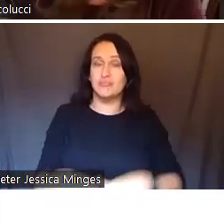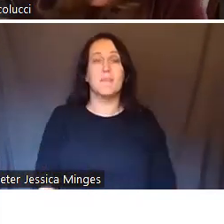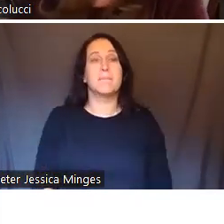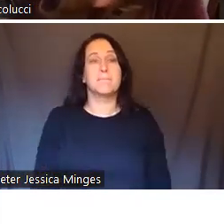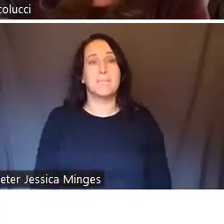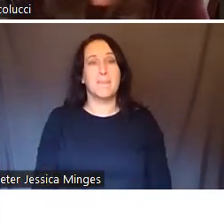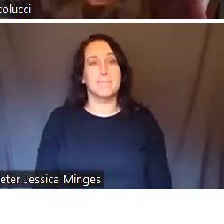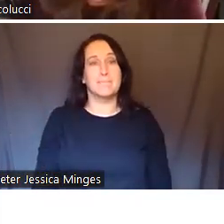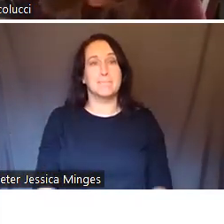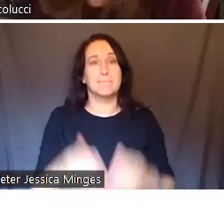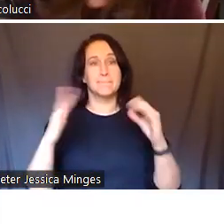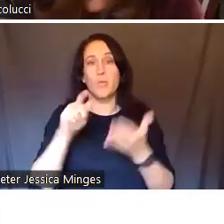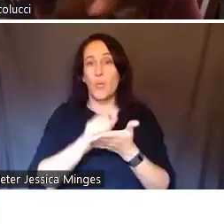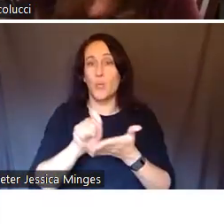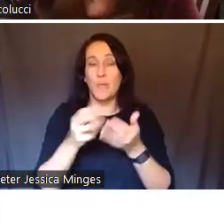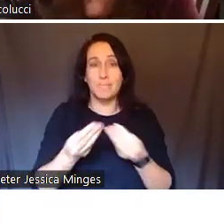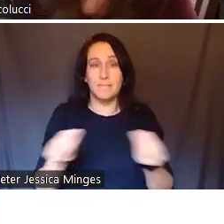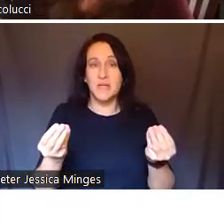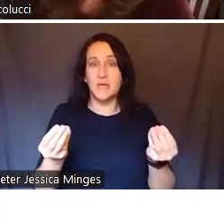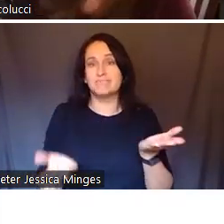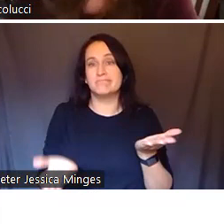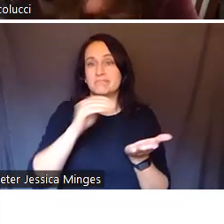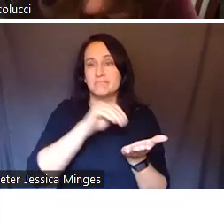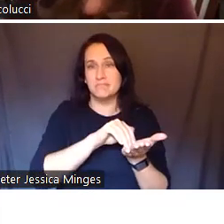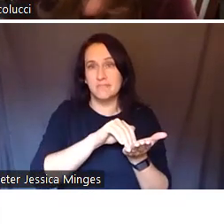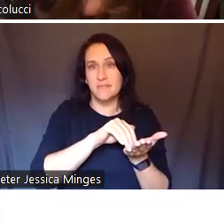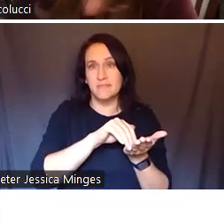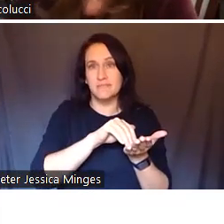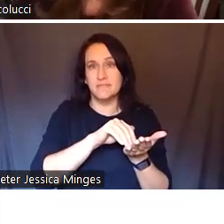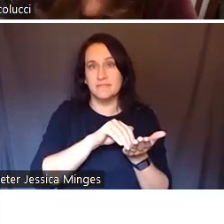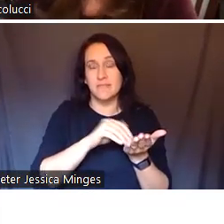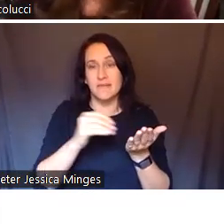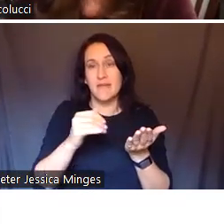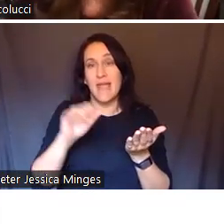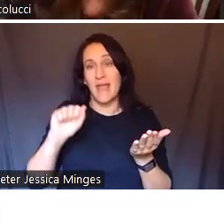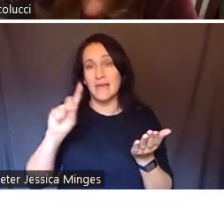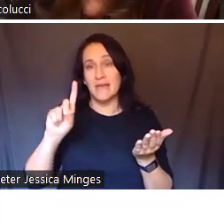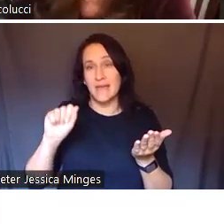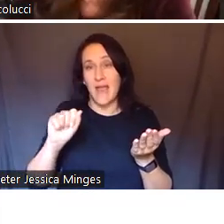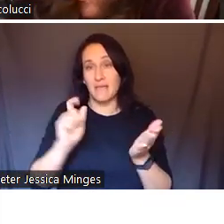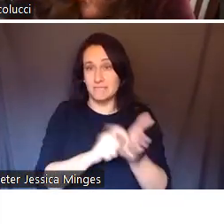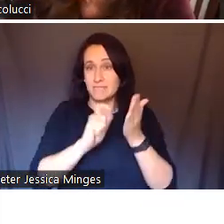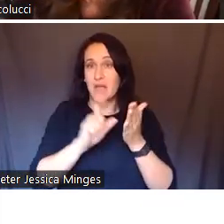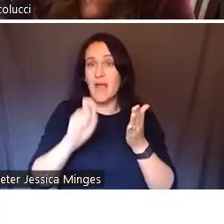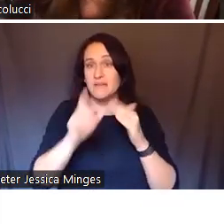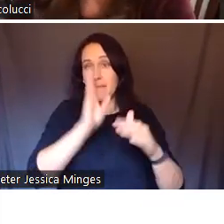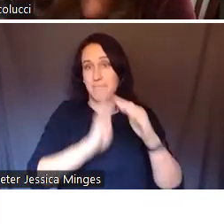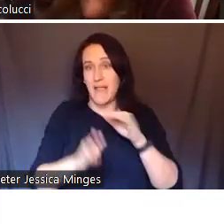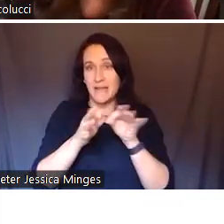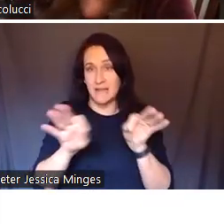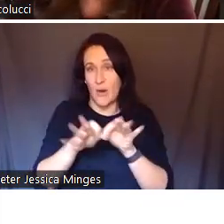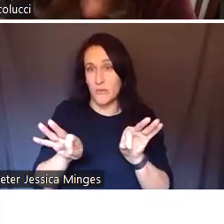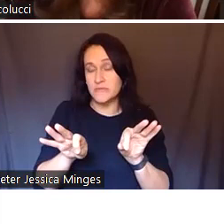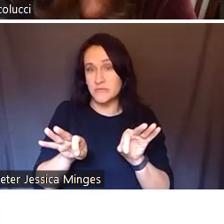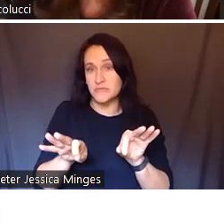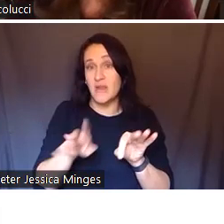And then written materials, again, the ADA mandates that they should be written in plain language. There's even